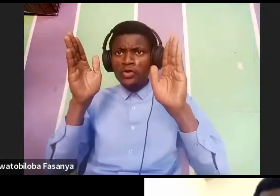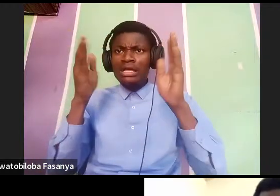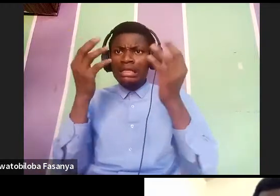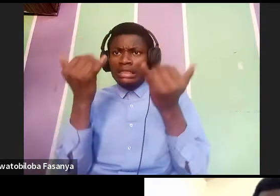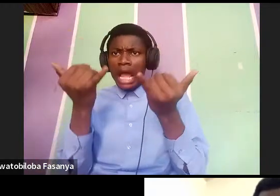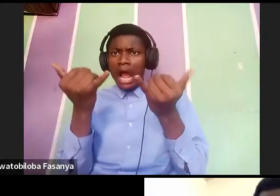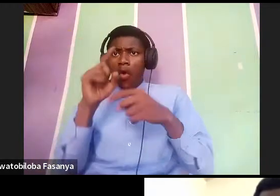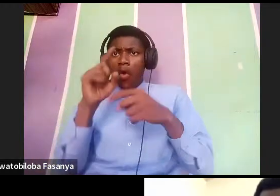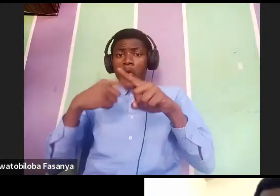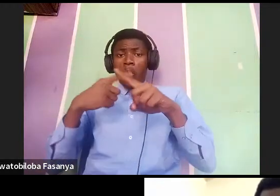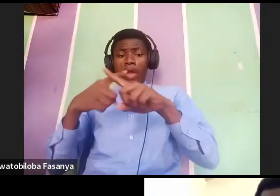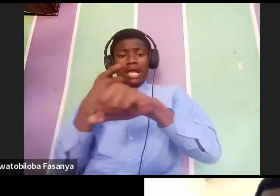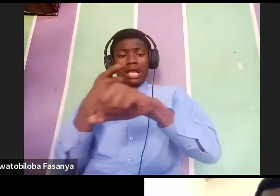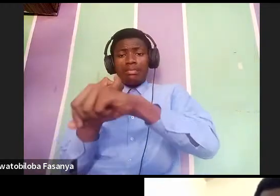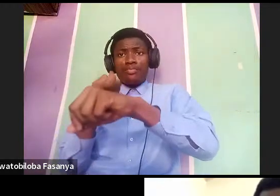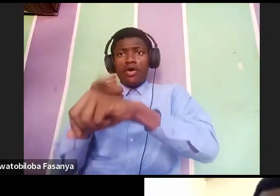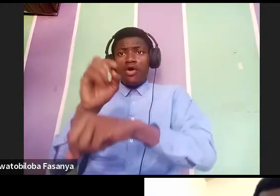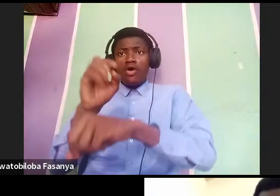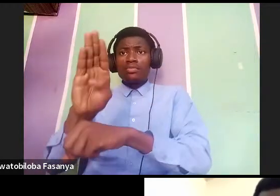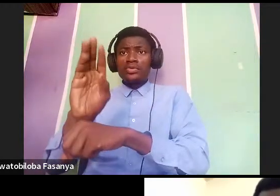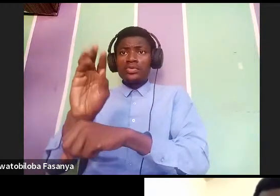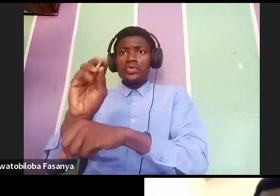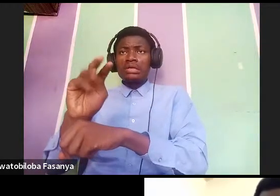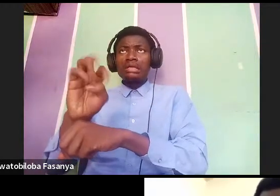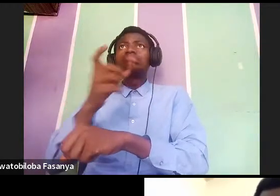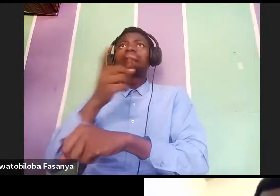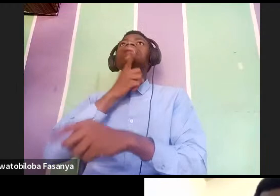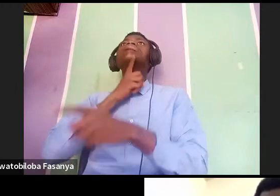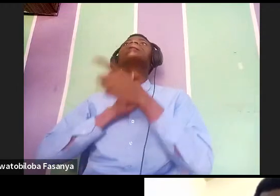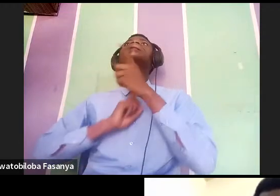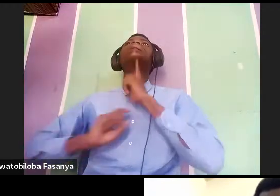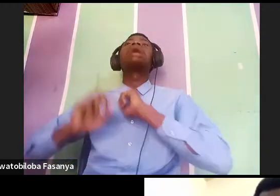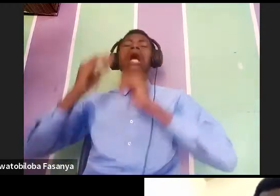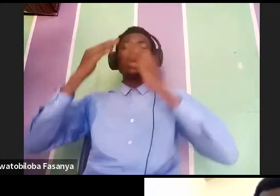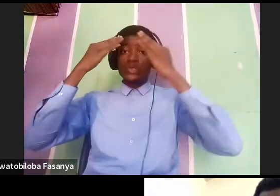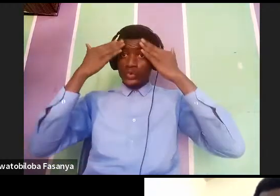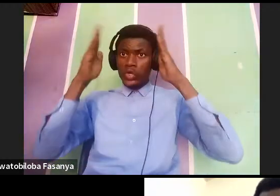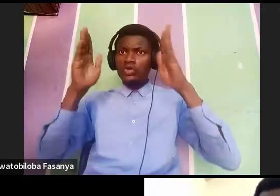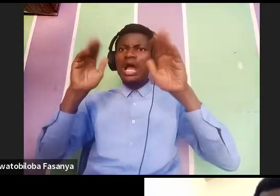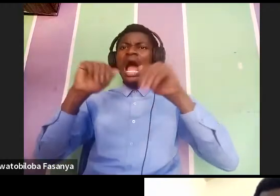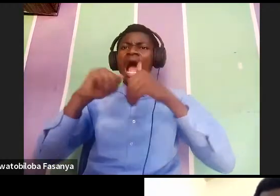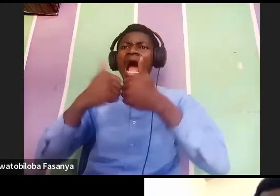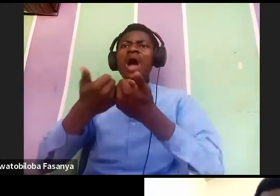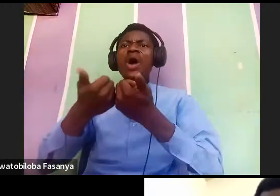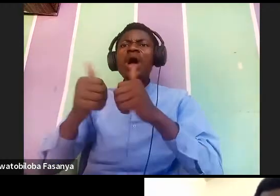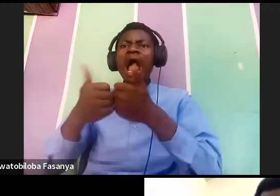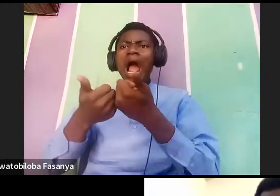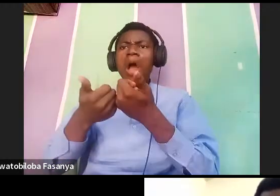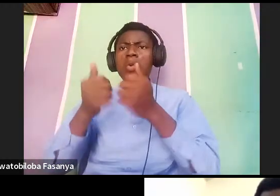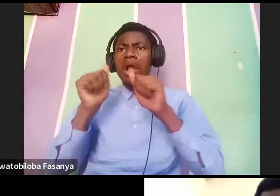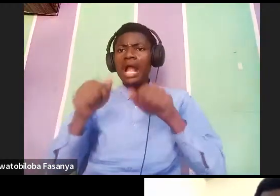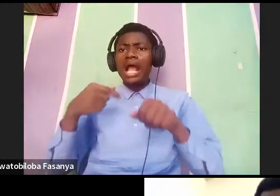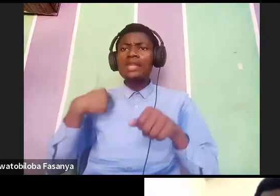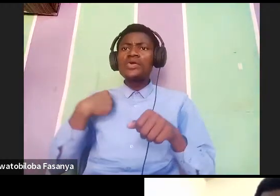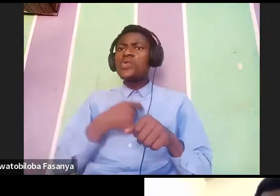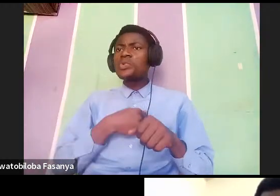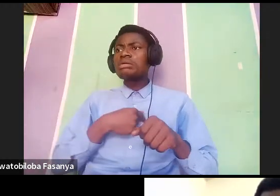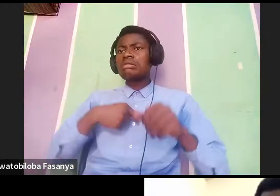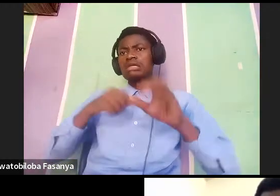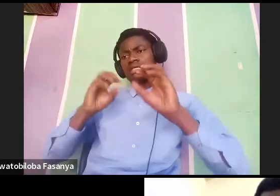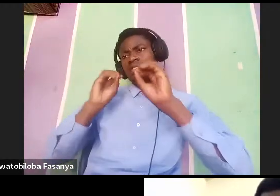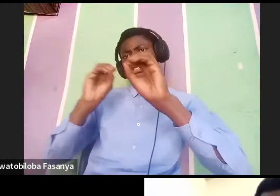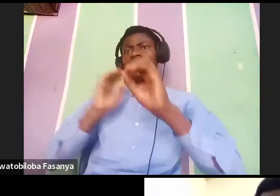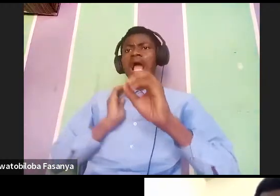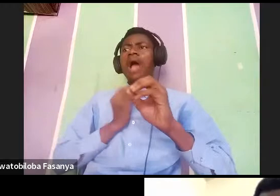educate our listeners, our parents, of course? Is it all cases that needs to go to the hospital, or what do you think they